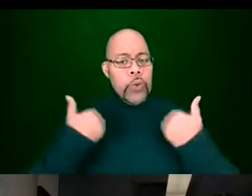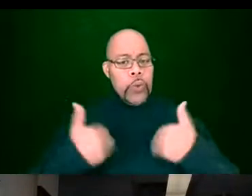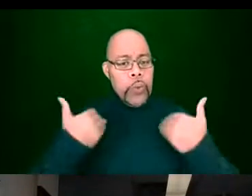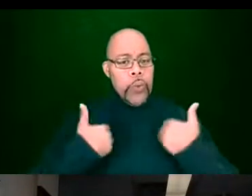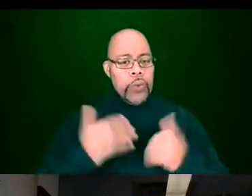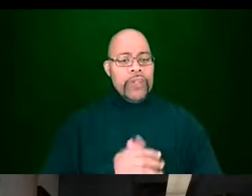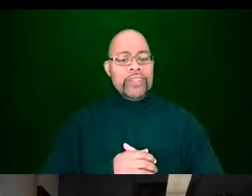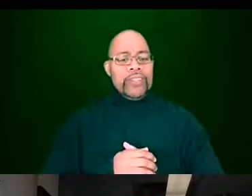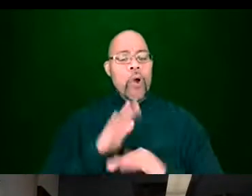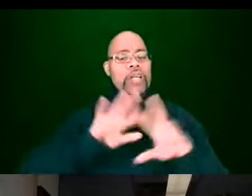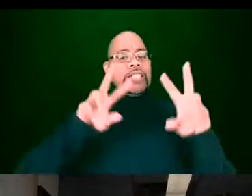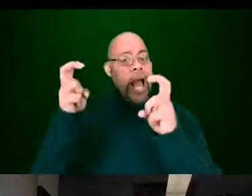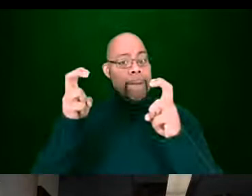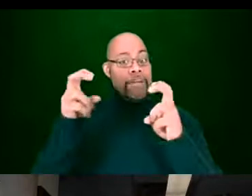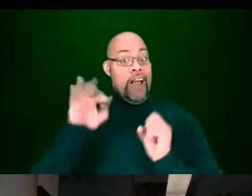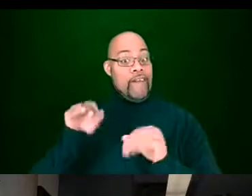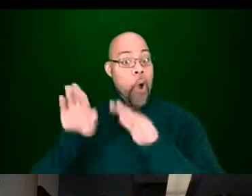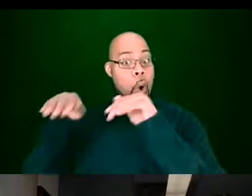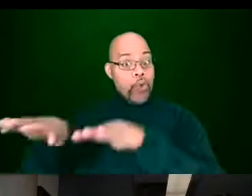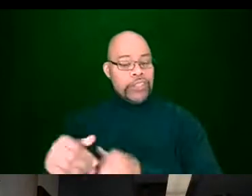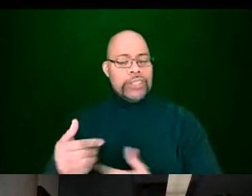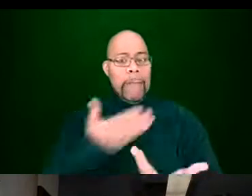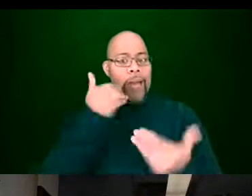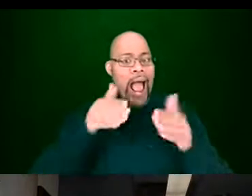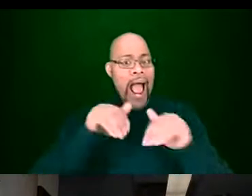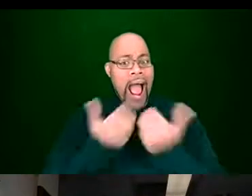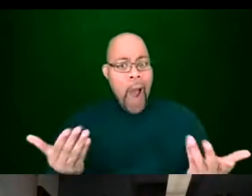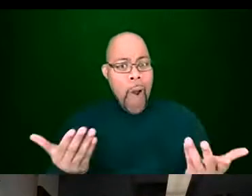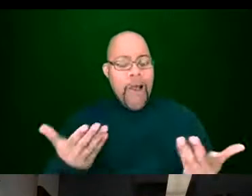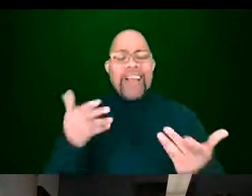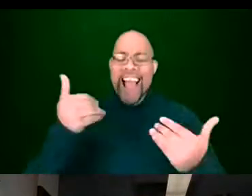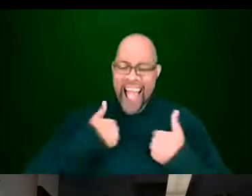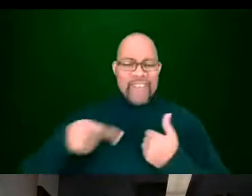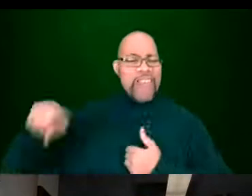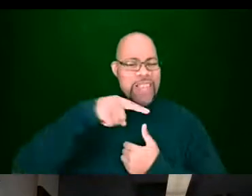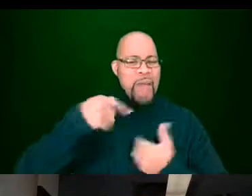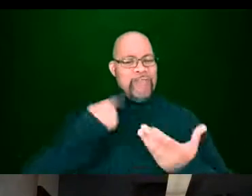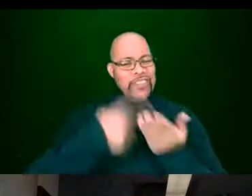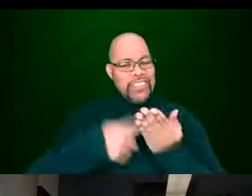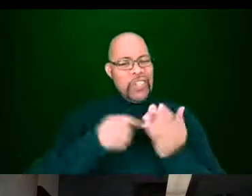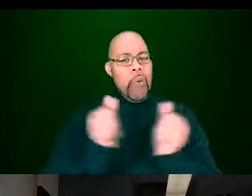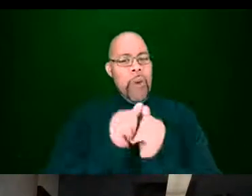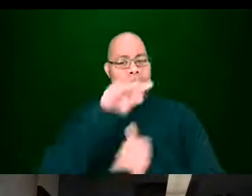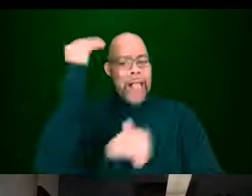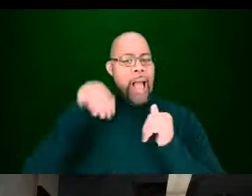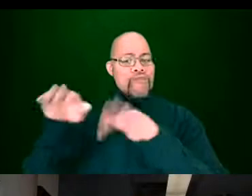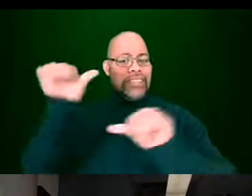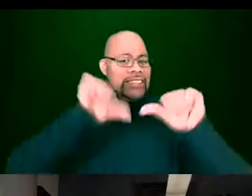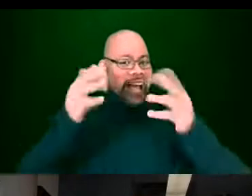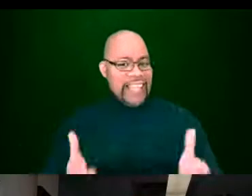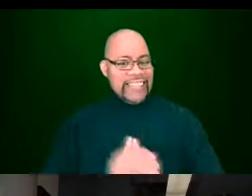on topics of the ocean. And what better way to do that than to have them facilitate a conversation with Black marine